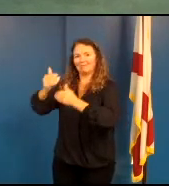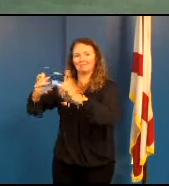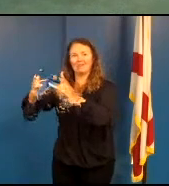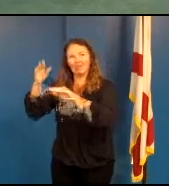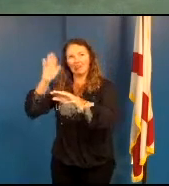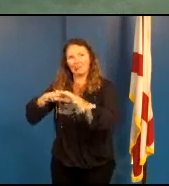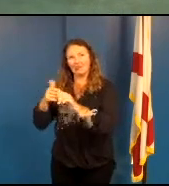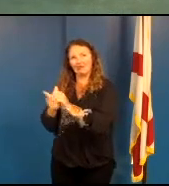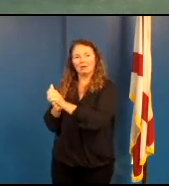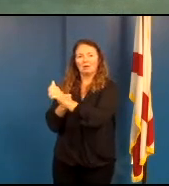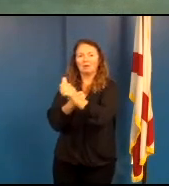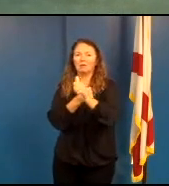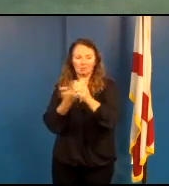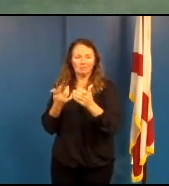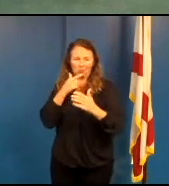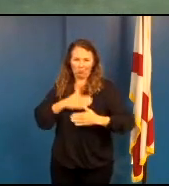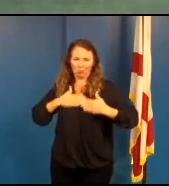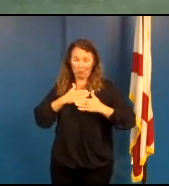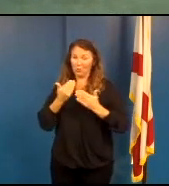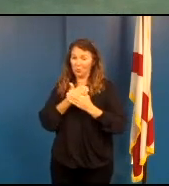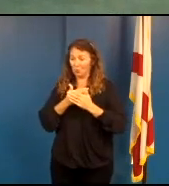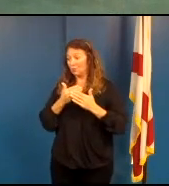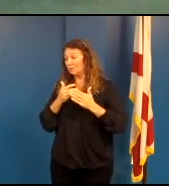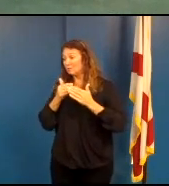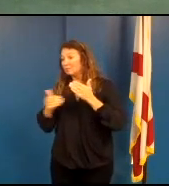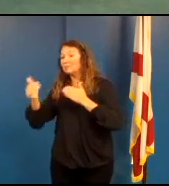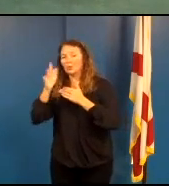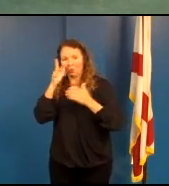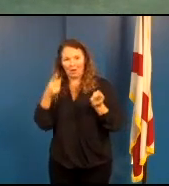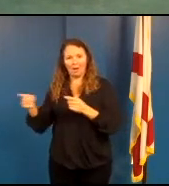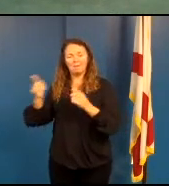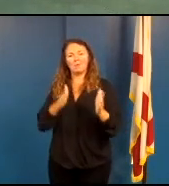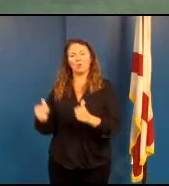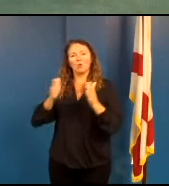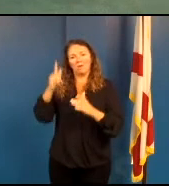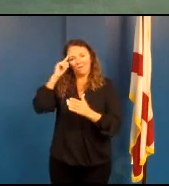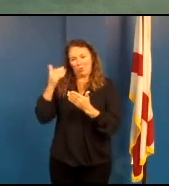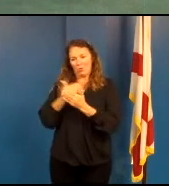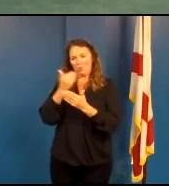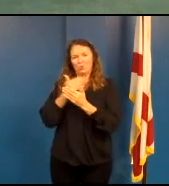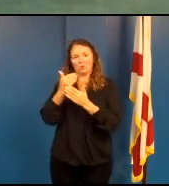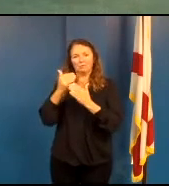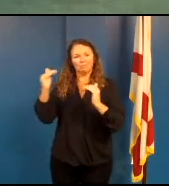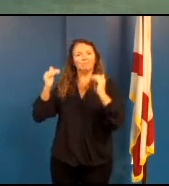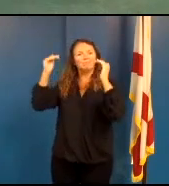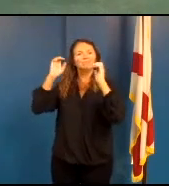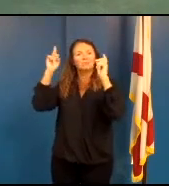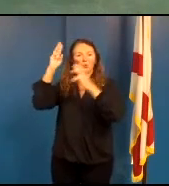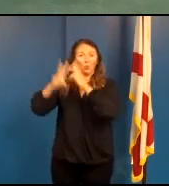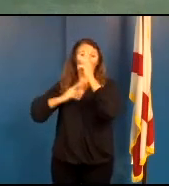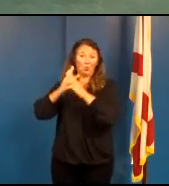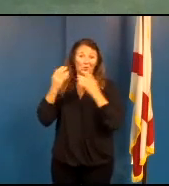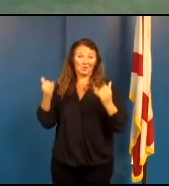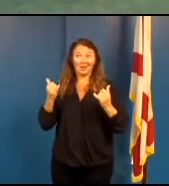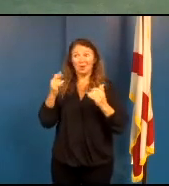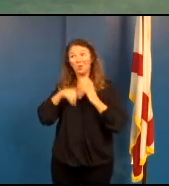lines of that. And so there's some new things coming forward that we're working on to prepare for the new higher ed world and